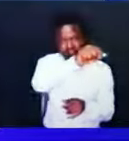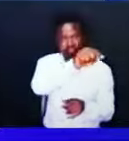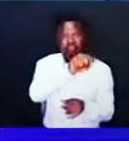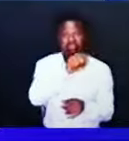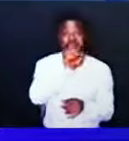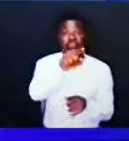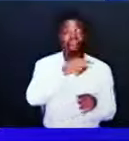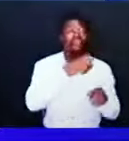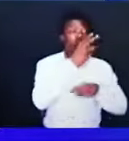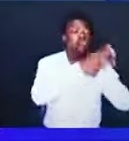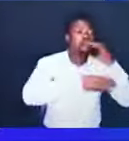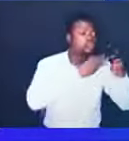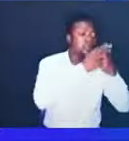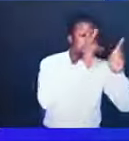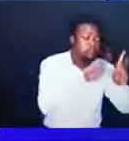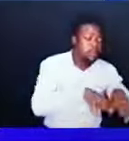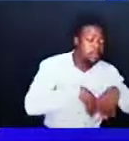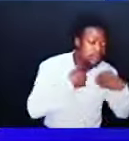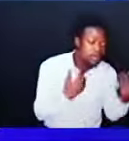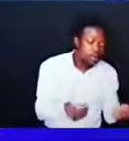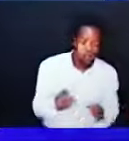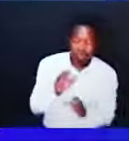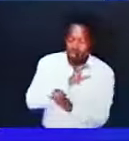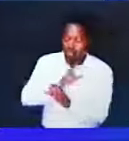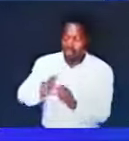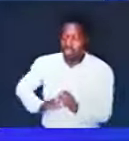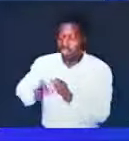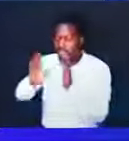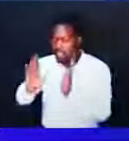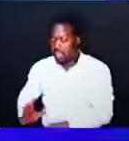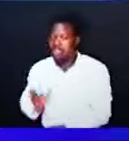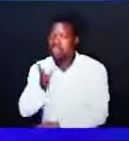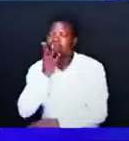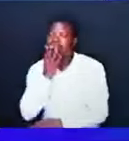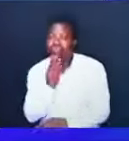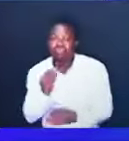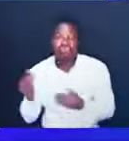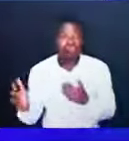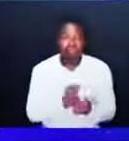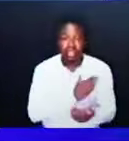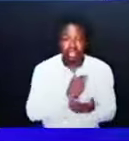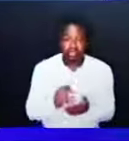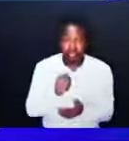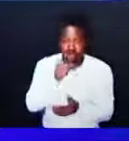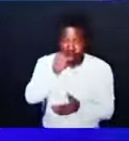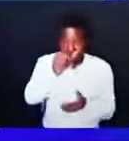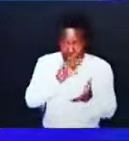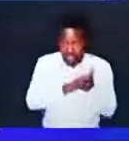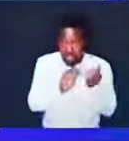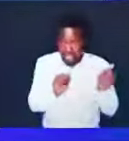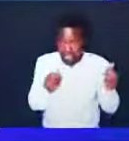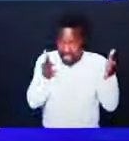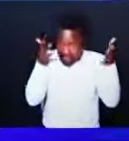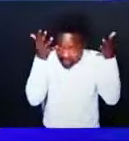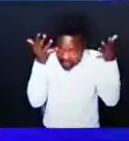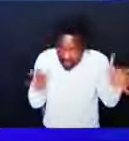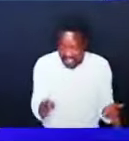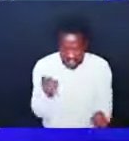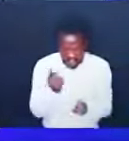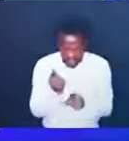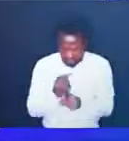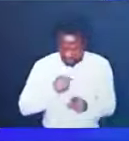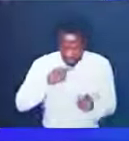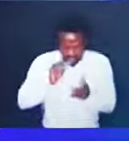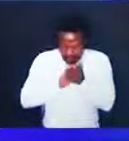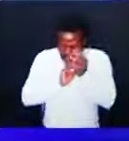whether Gentile or Jew, doesn't matter. So we are you the new, we are healing new. Once you believe, you become a member of the church of